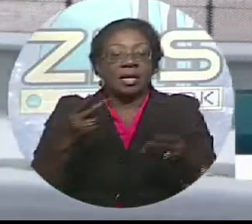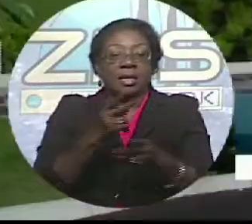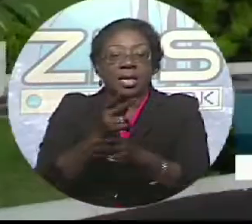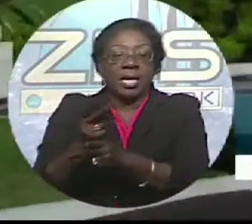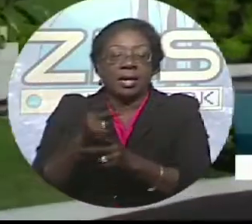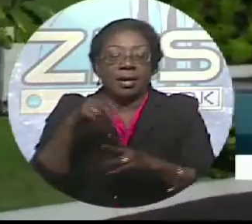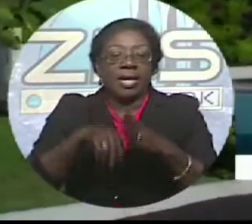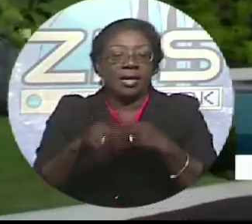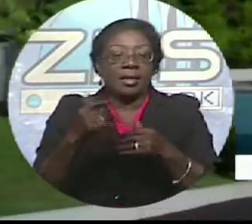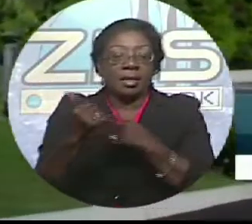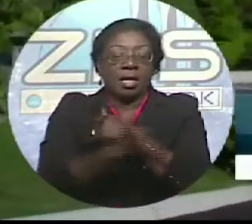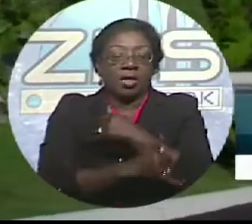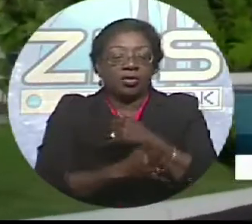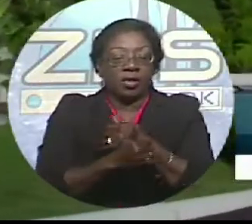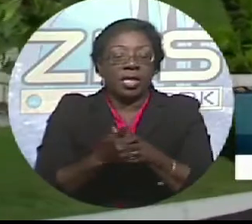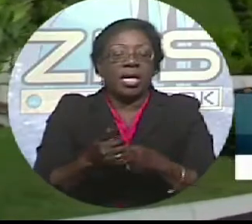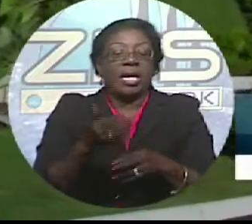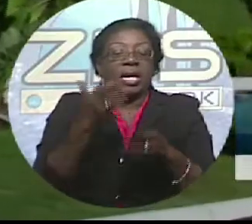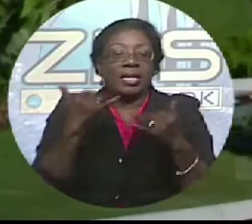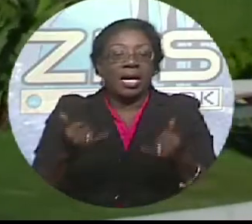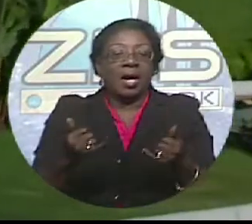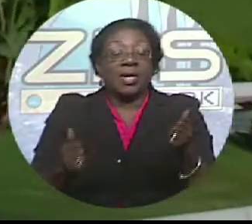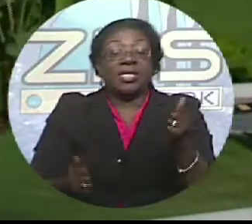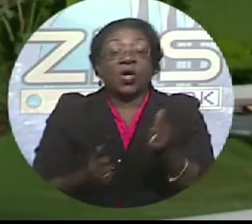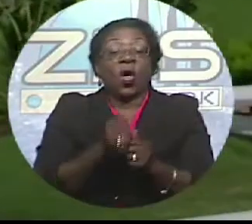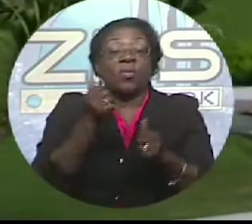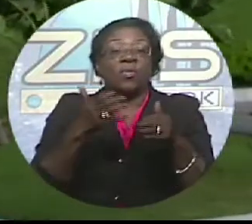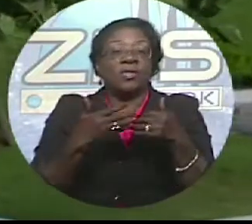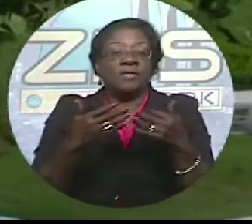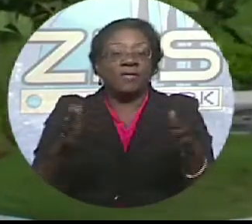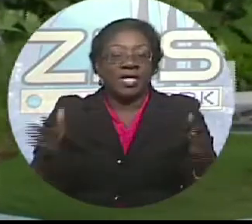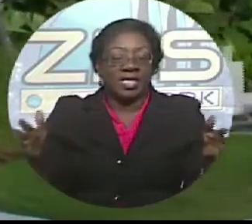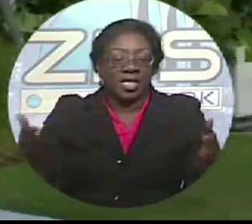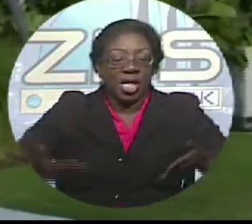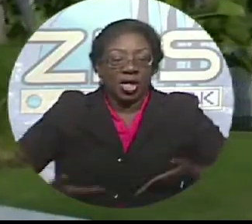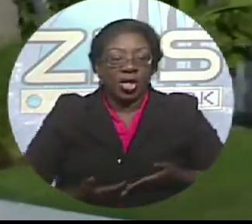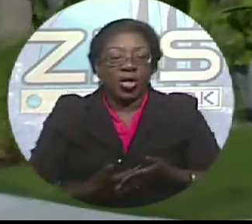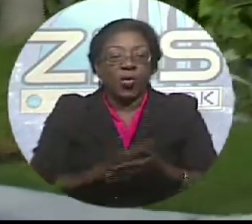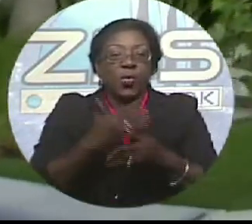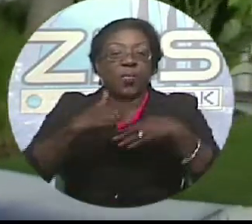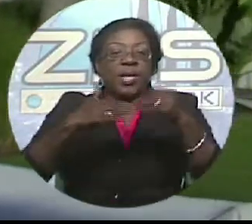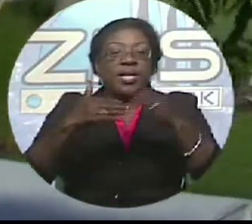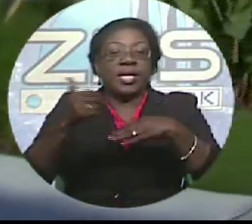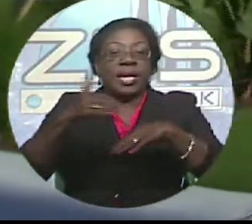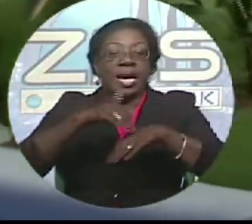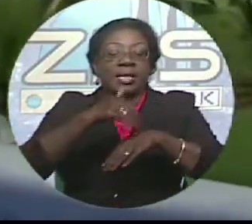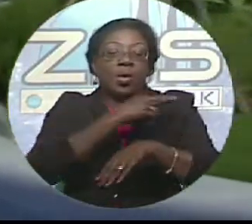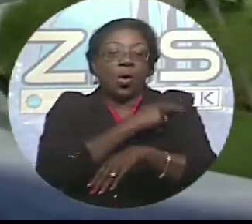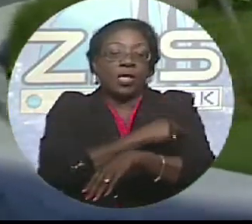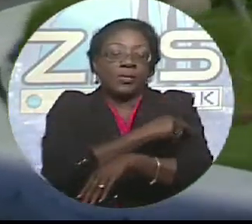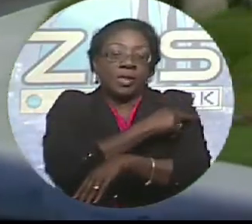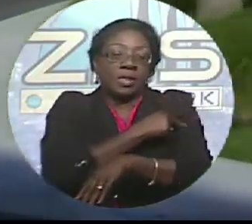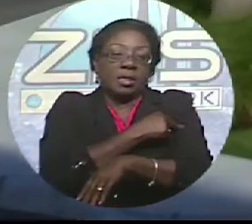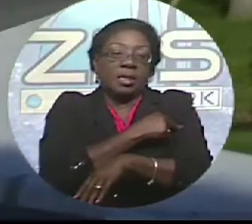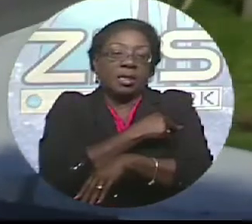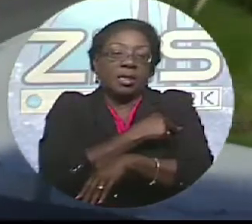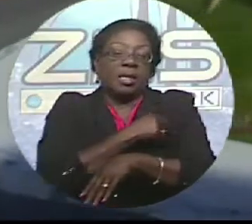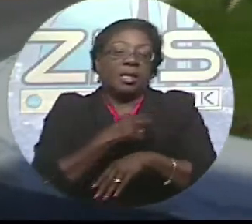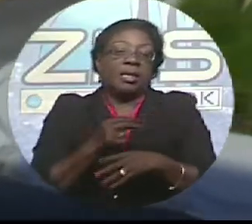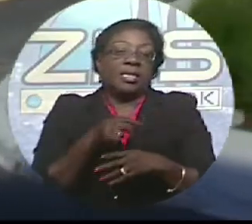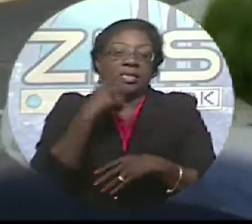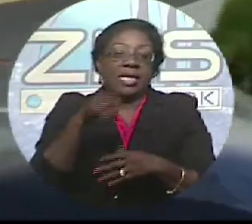And now there is light at the end of the tunnel for Princess Margaret Hospital's multi-million-dollar critical care block. PHA Chairman Frank